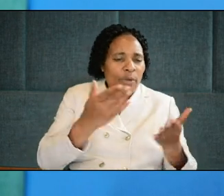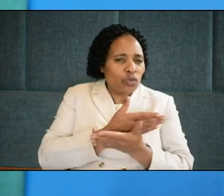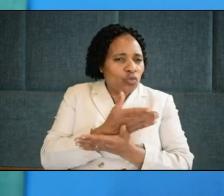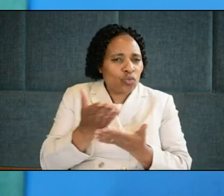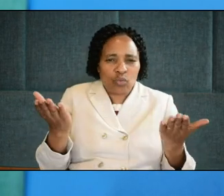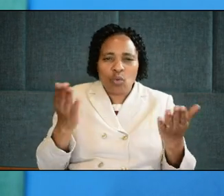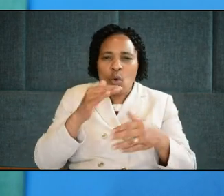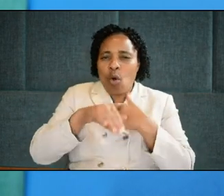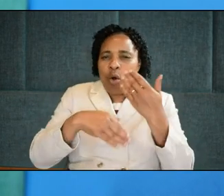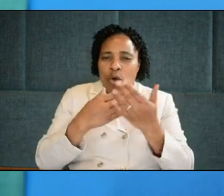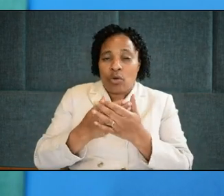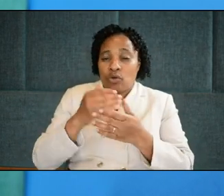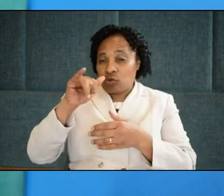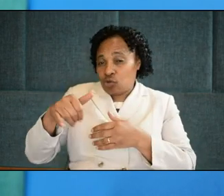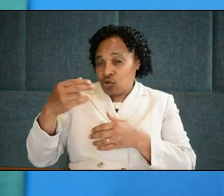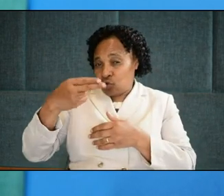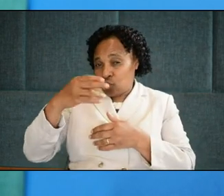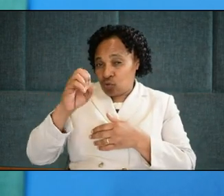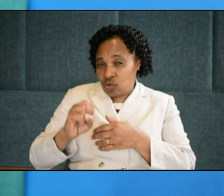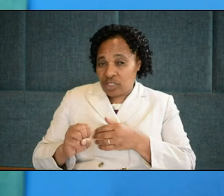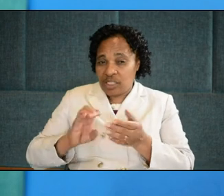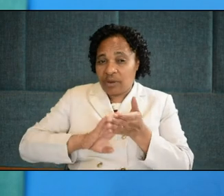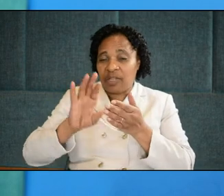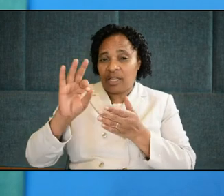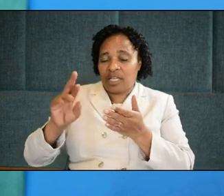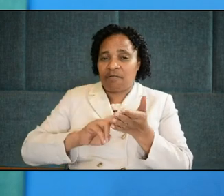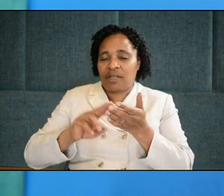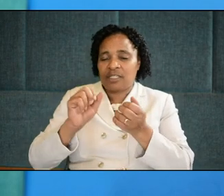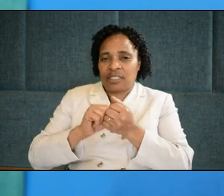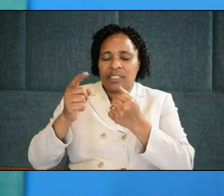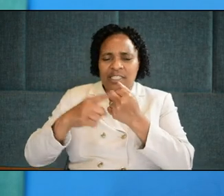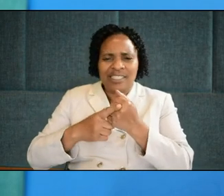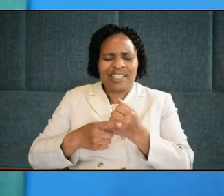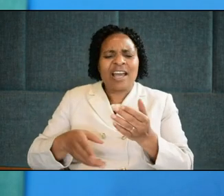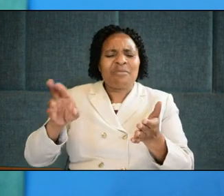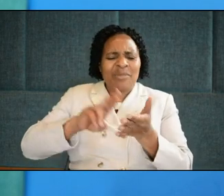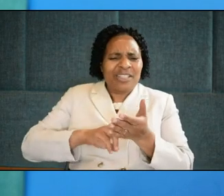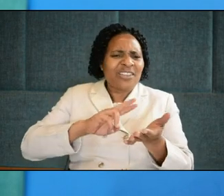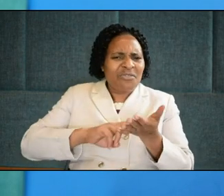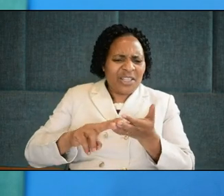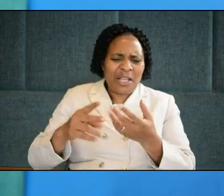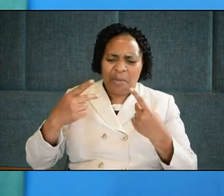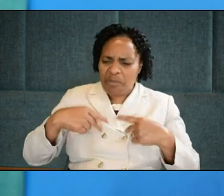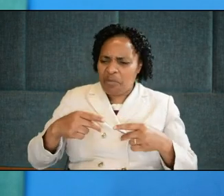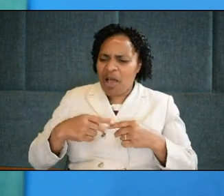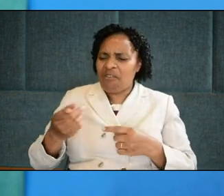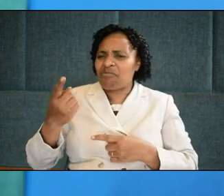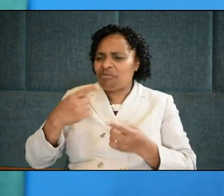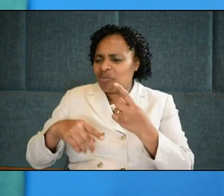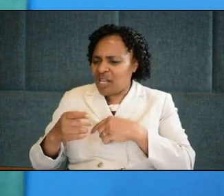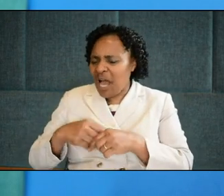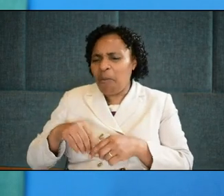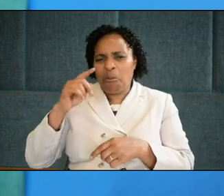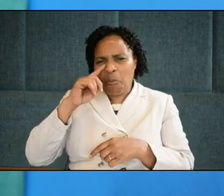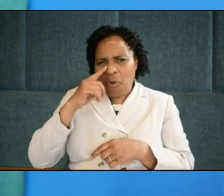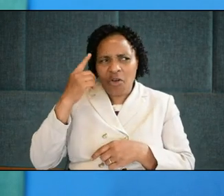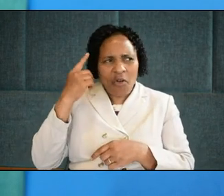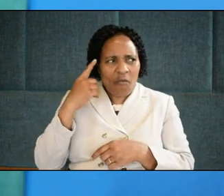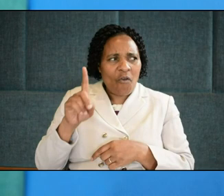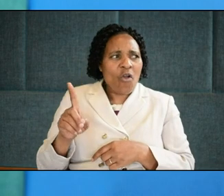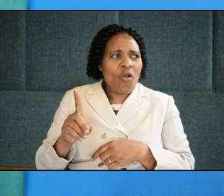read John 3:16, a repeated verse which people have become so bored of, but it's so crucial